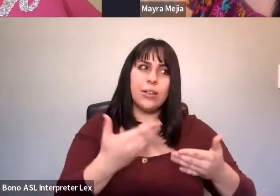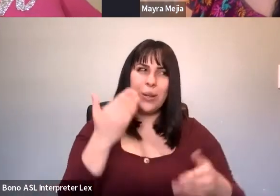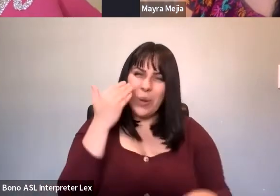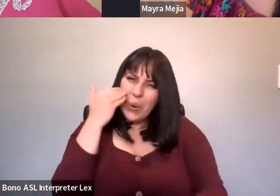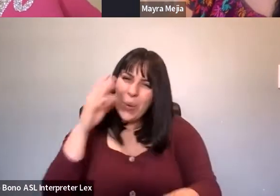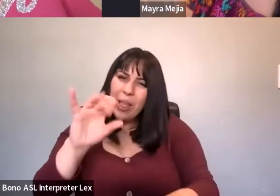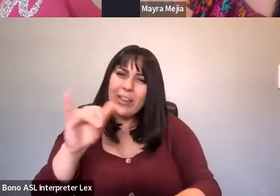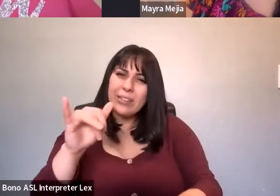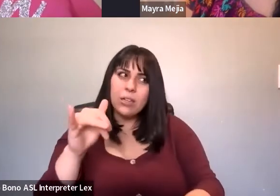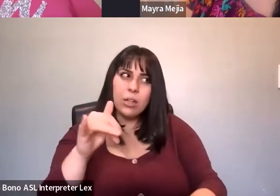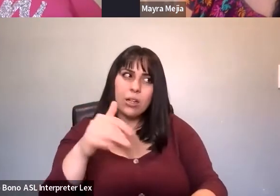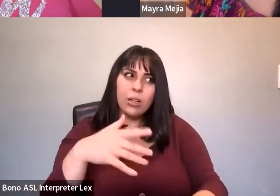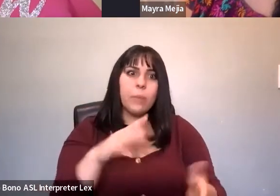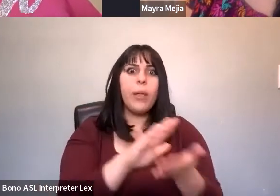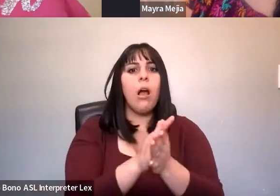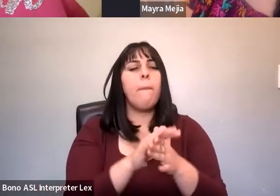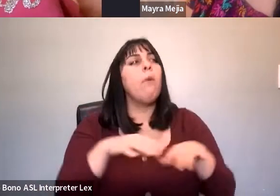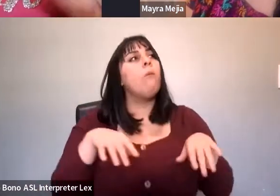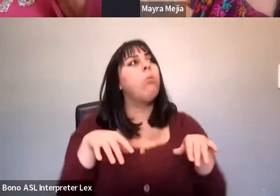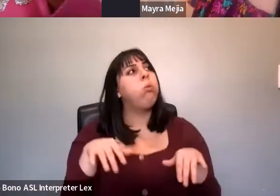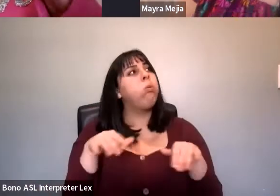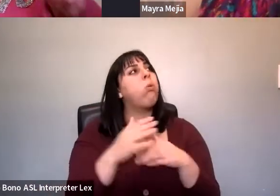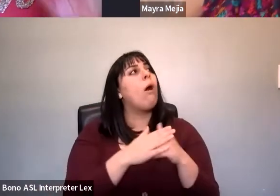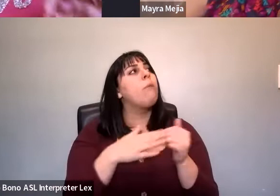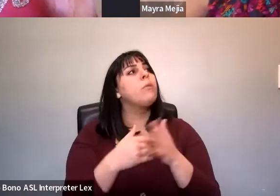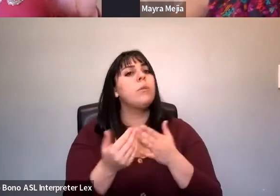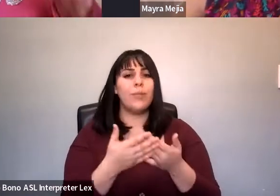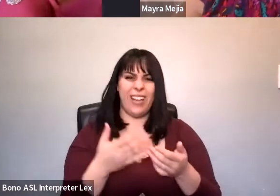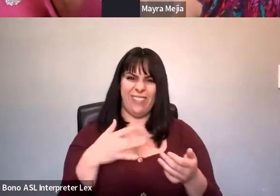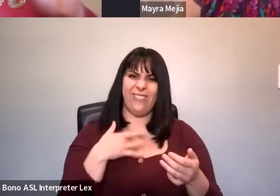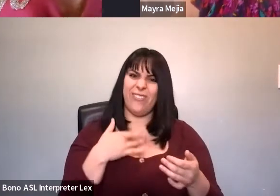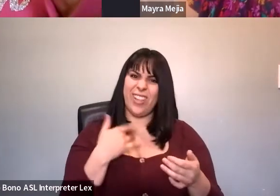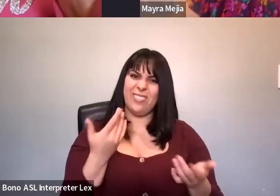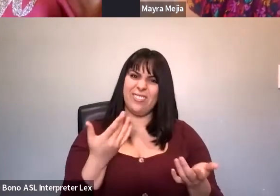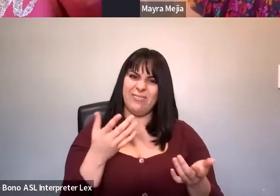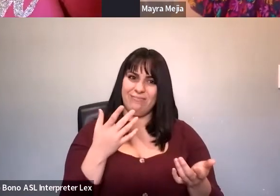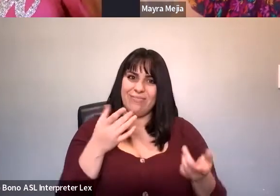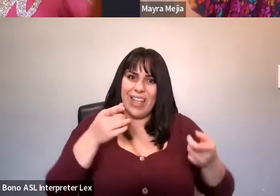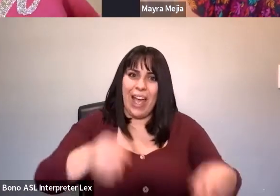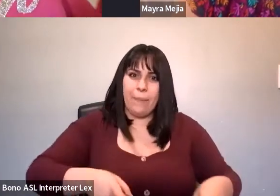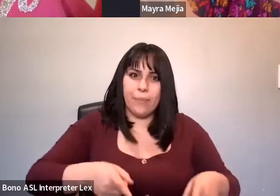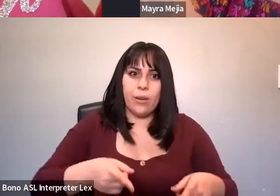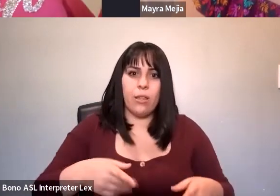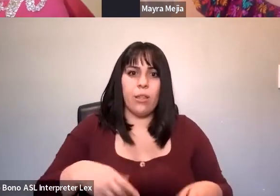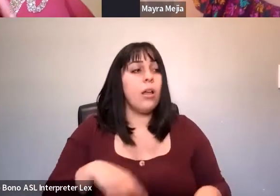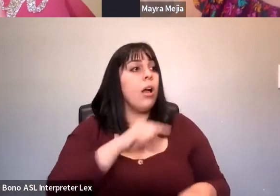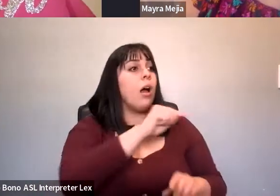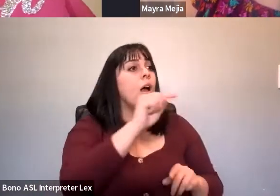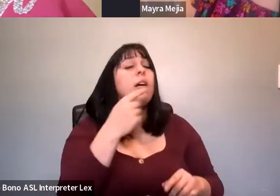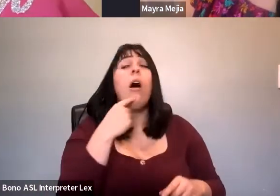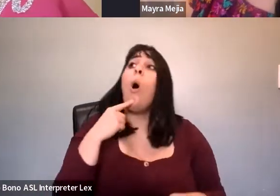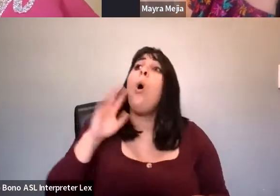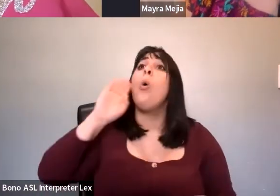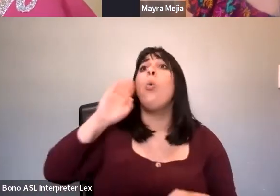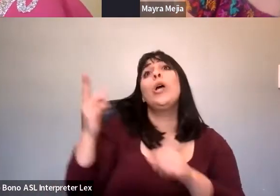like venture out. So they kind of like dip their toe a little bit. Oh, we're gonna use body positivity, the term in this